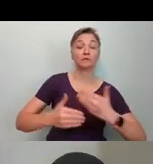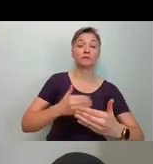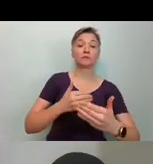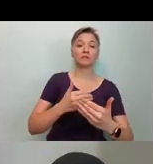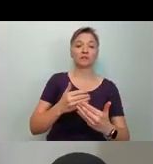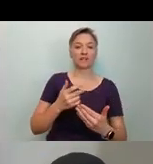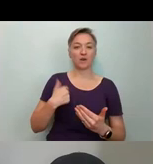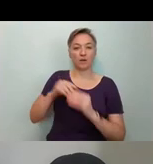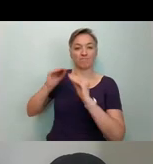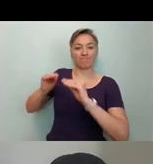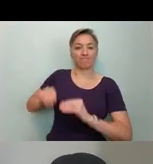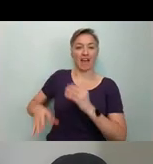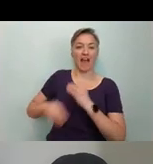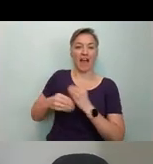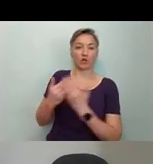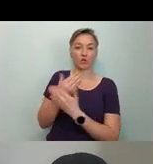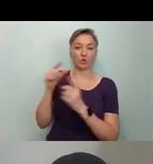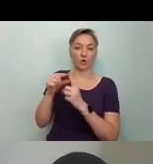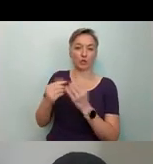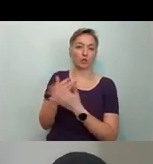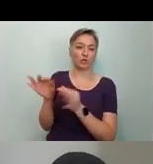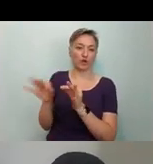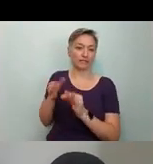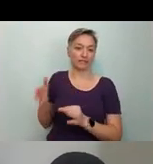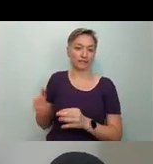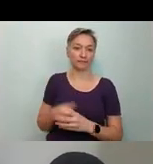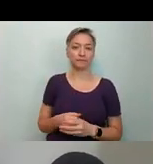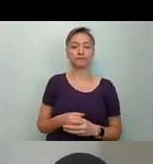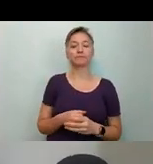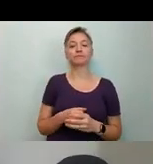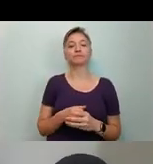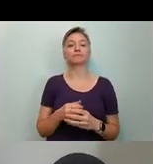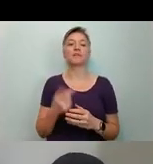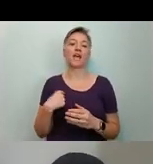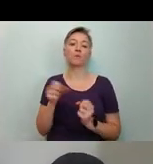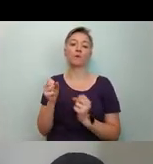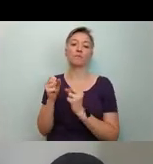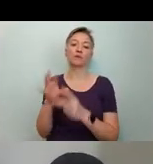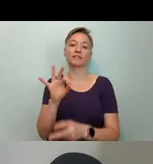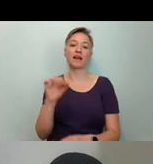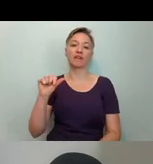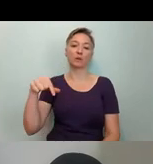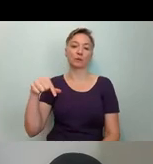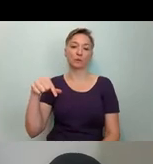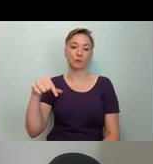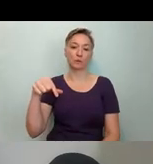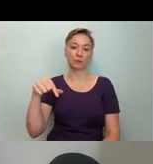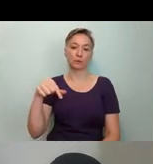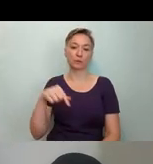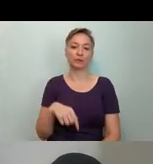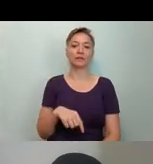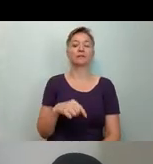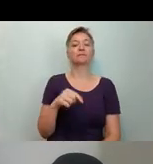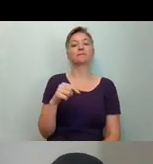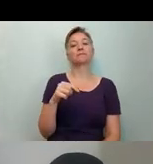to that glossary. So check that out as well. We also post our FAQs there. So many of the things that you've submitted here